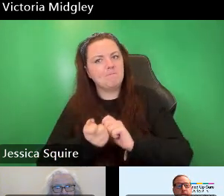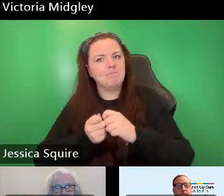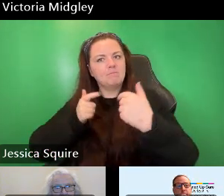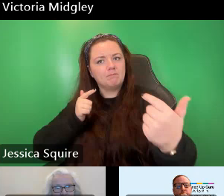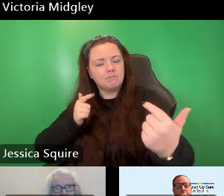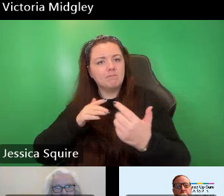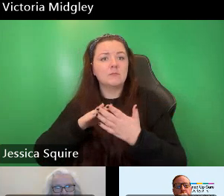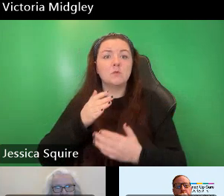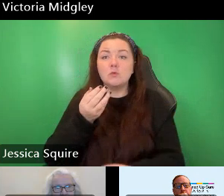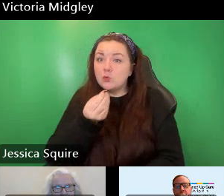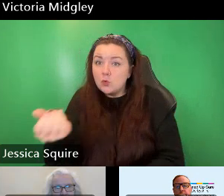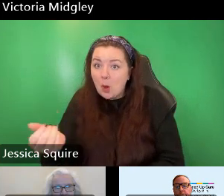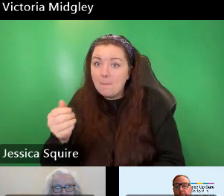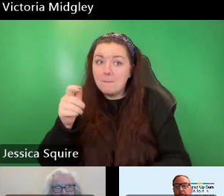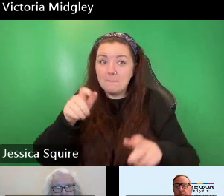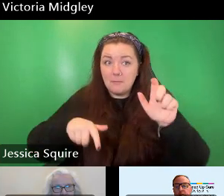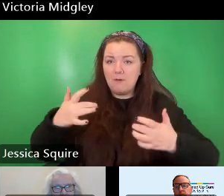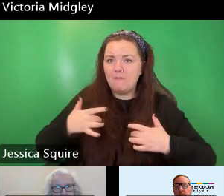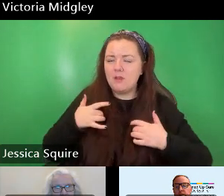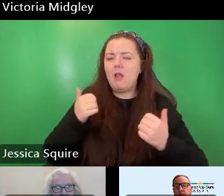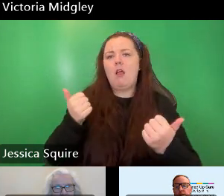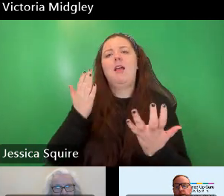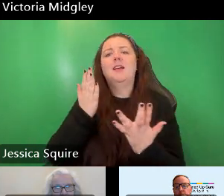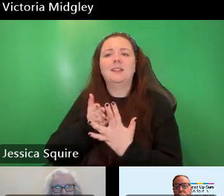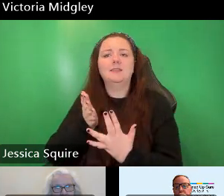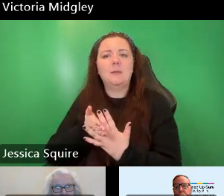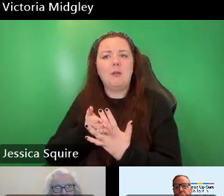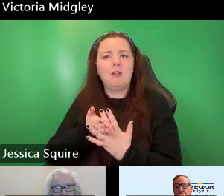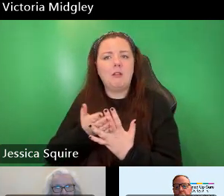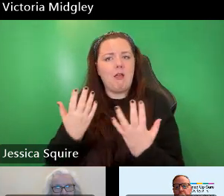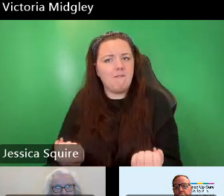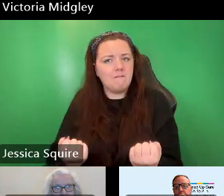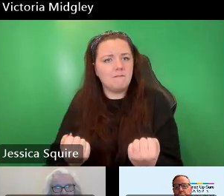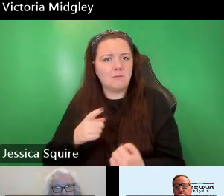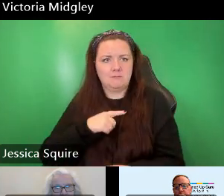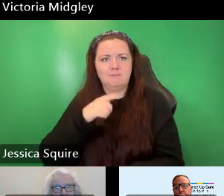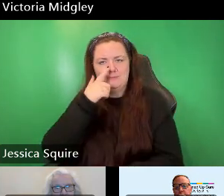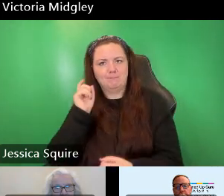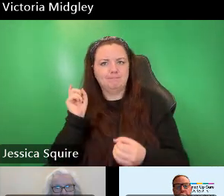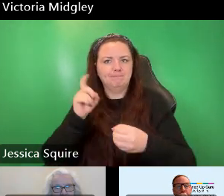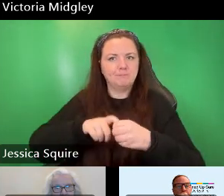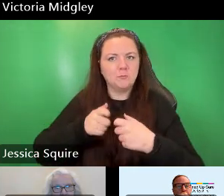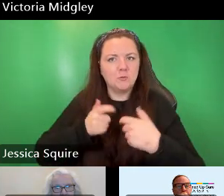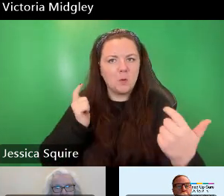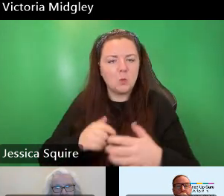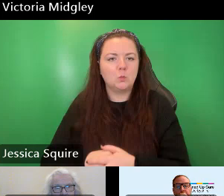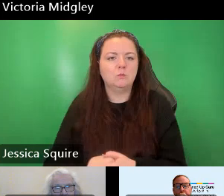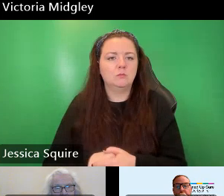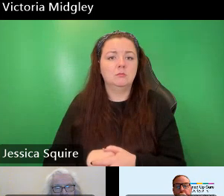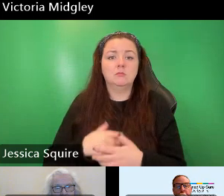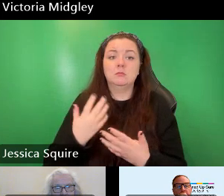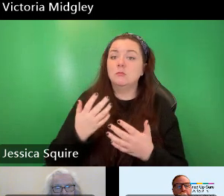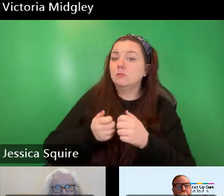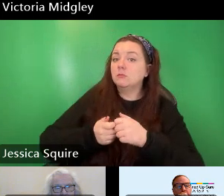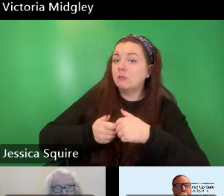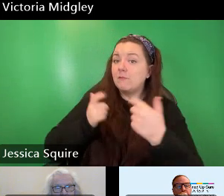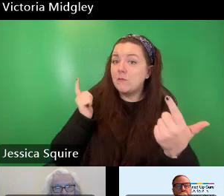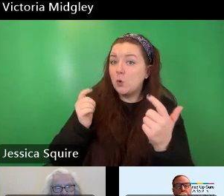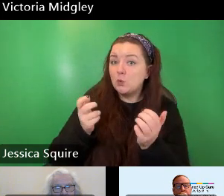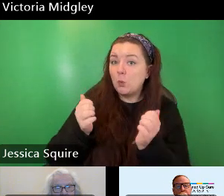accessible because of the way that we're doing things. And so there's opportunities to think around virtual appointments, remote monitoring, and allowing